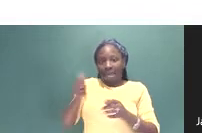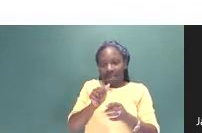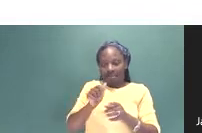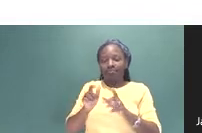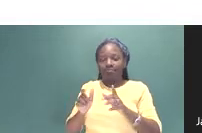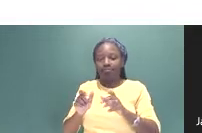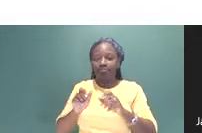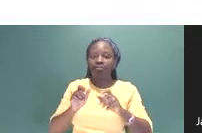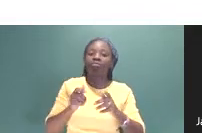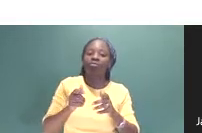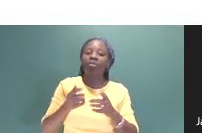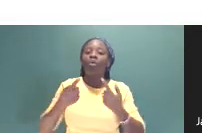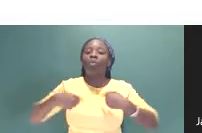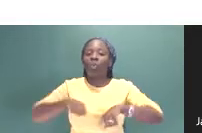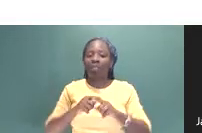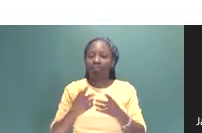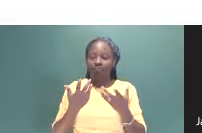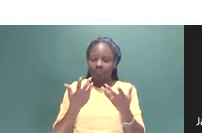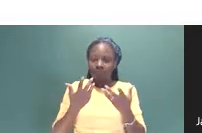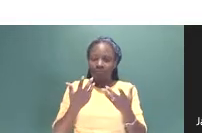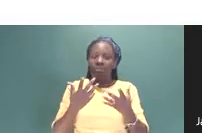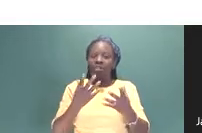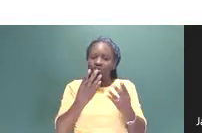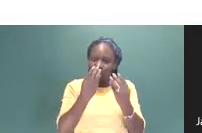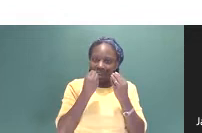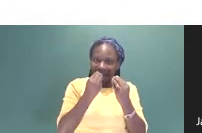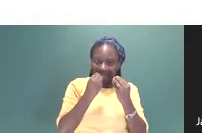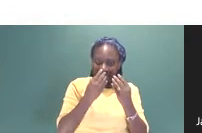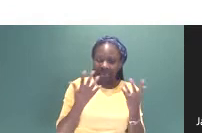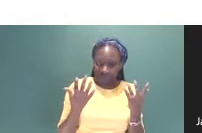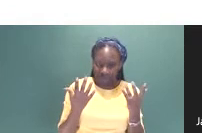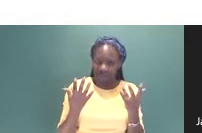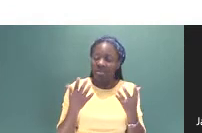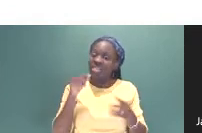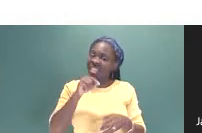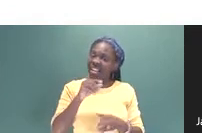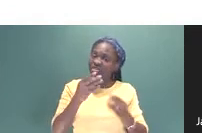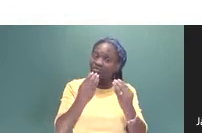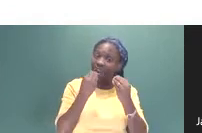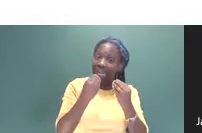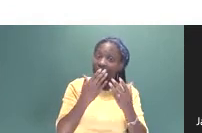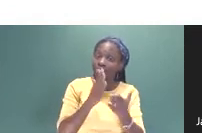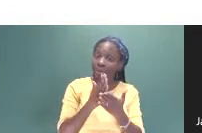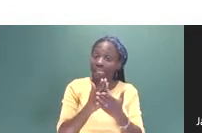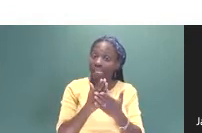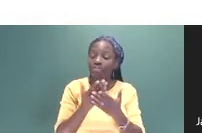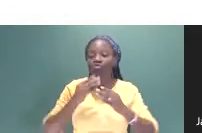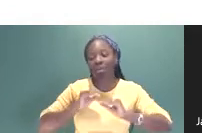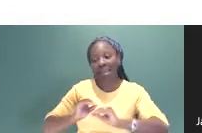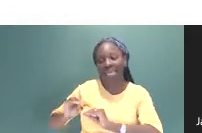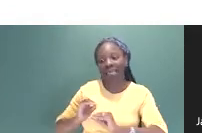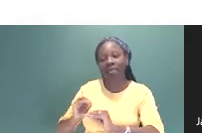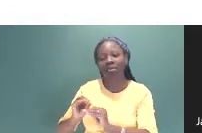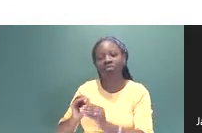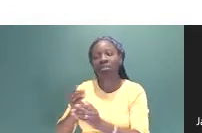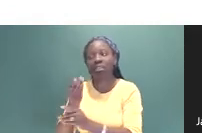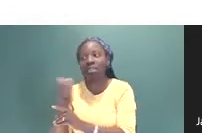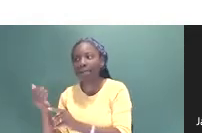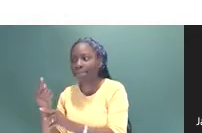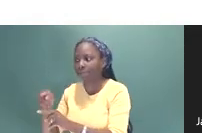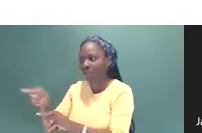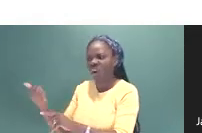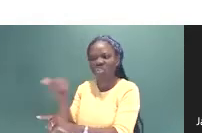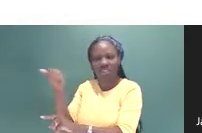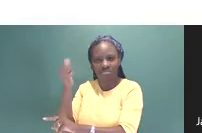undertook training to make sure, and in some cases the training was a refresher for those who had more experience, but for those